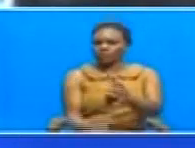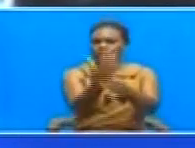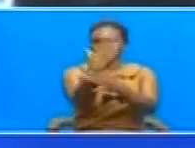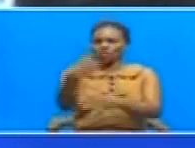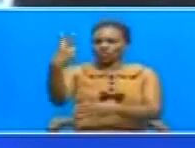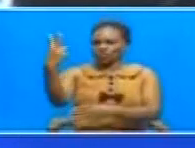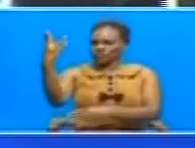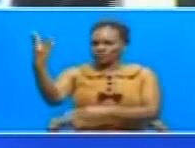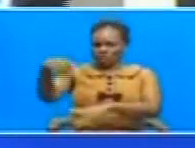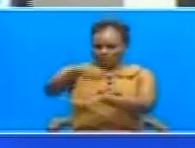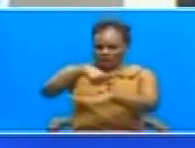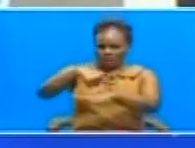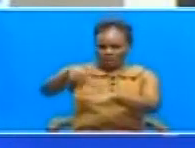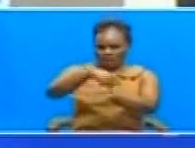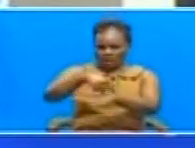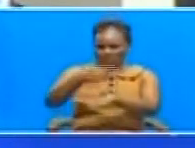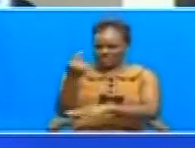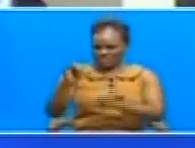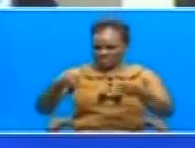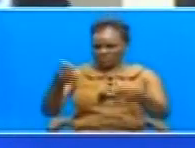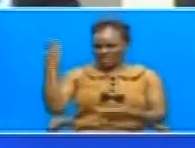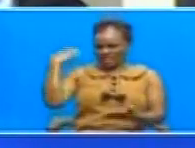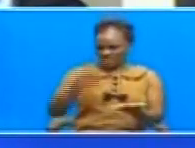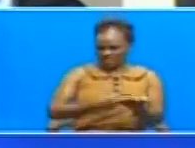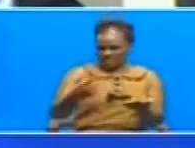a 24-hour news channel, I think some 3 weeks back,